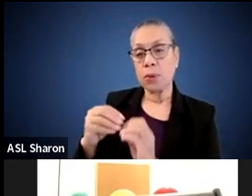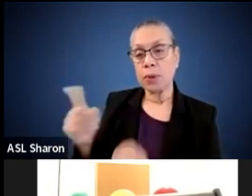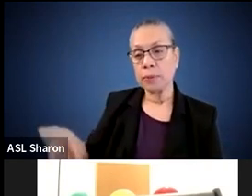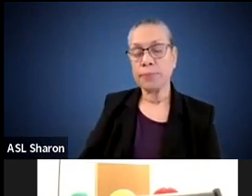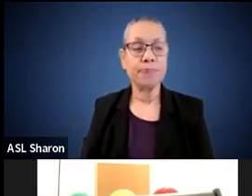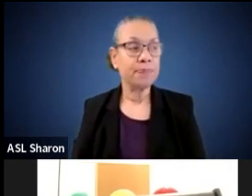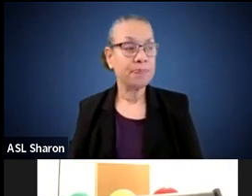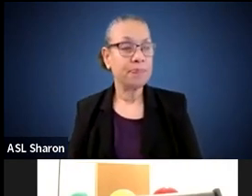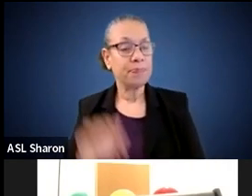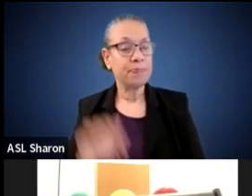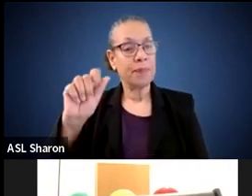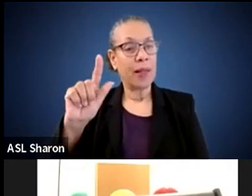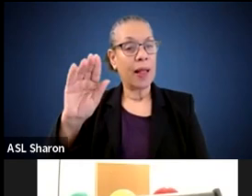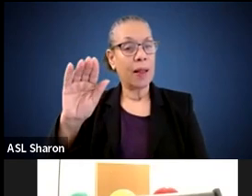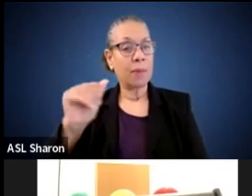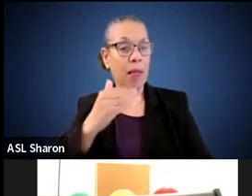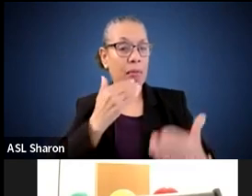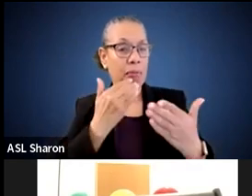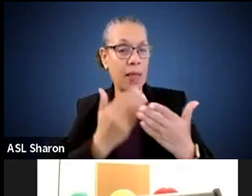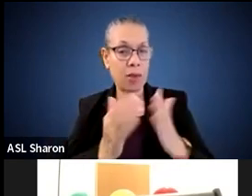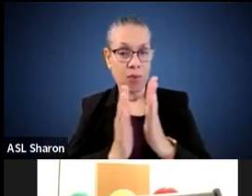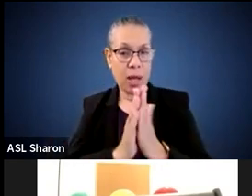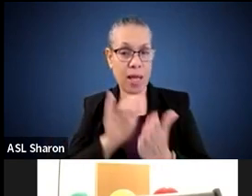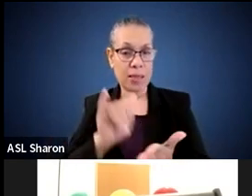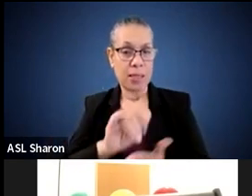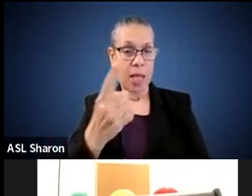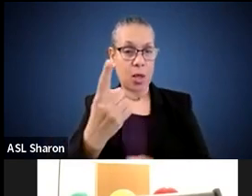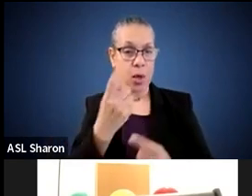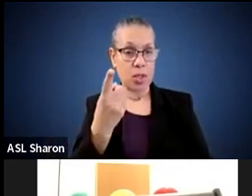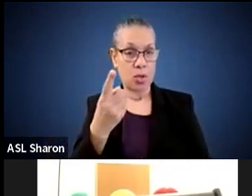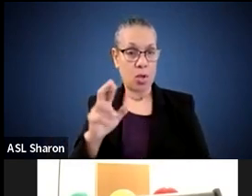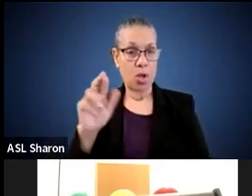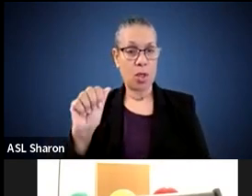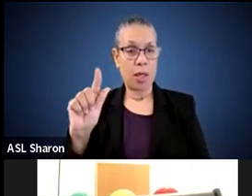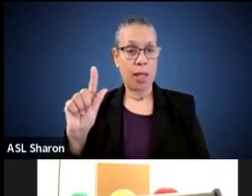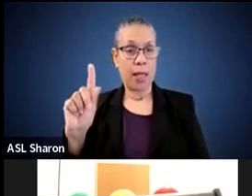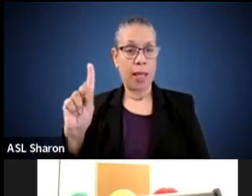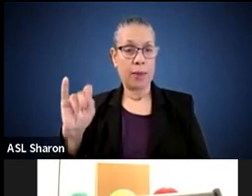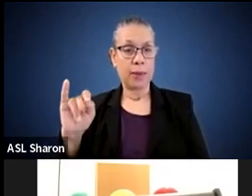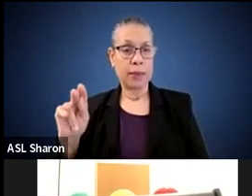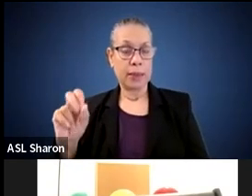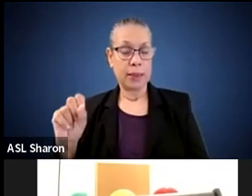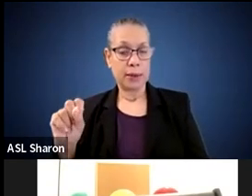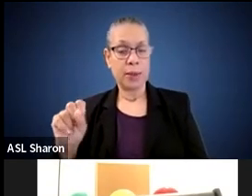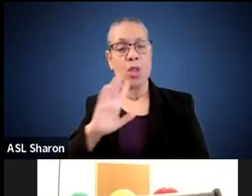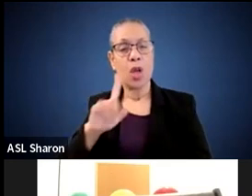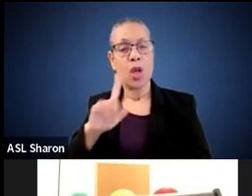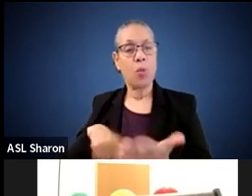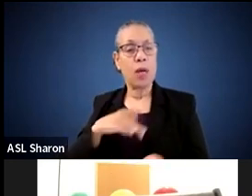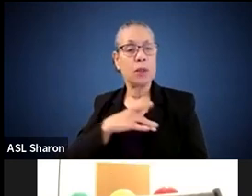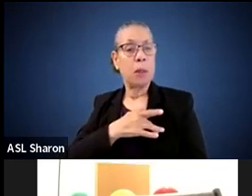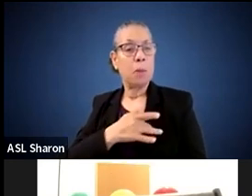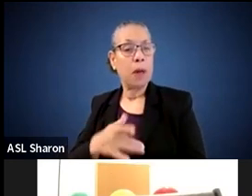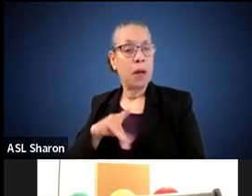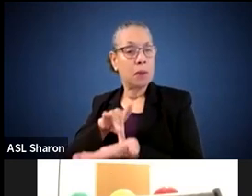thank you thank you Dr Elkins for the question um so in terms of Trends over time to your